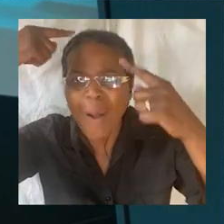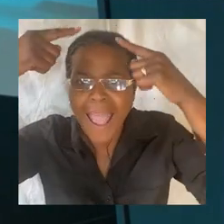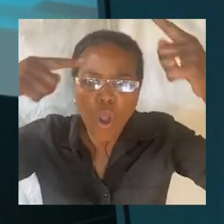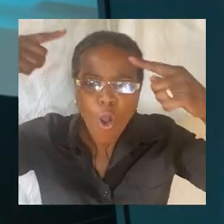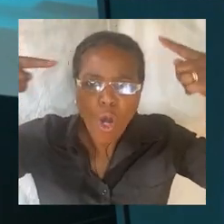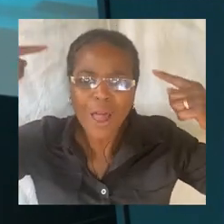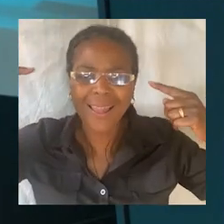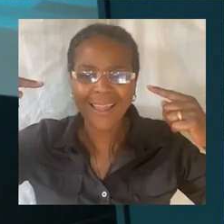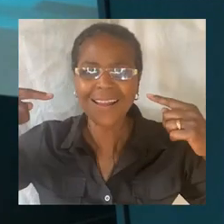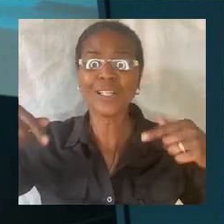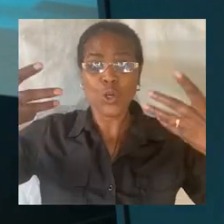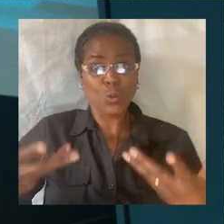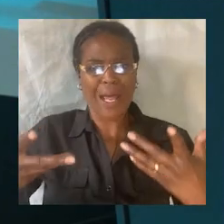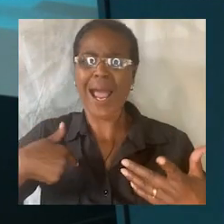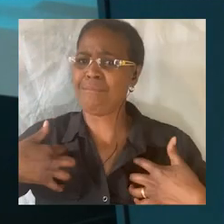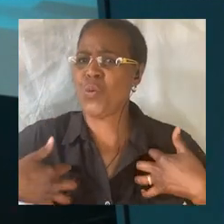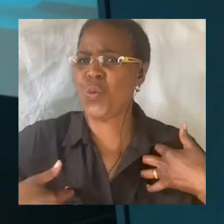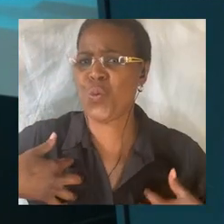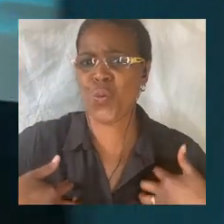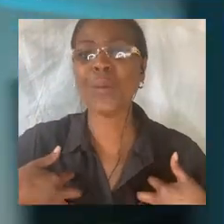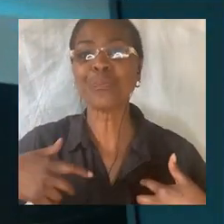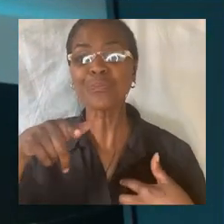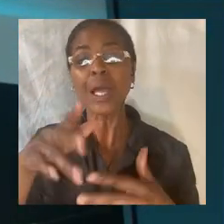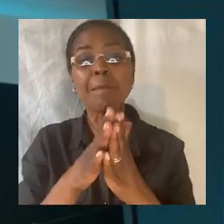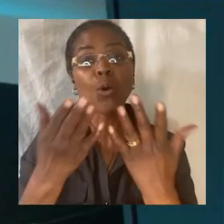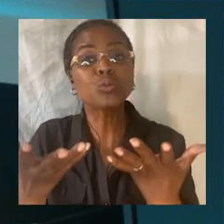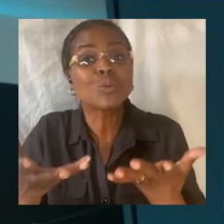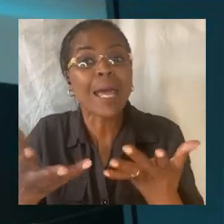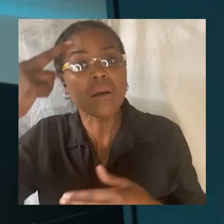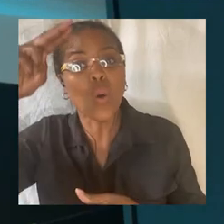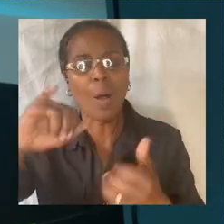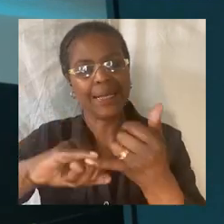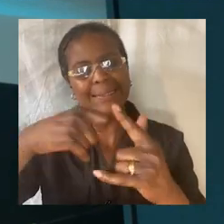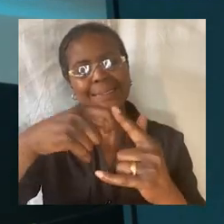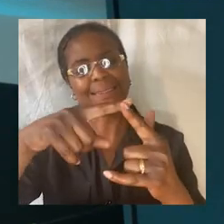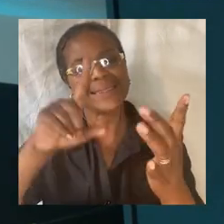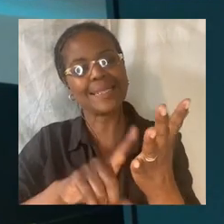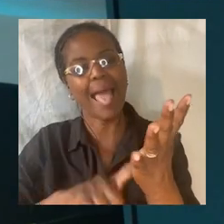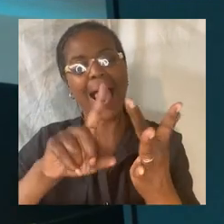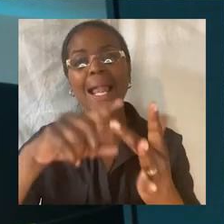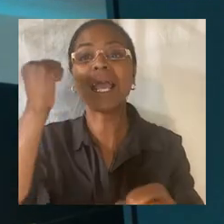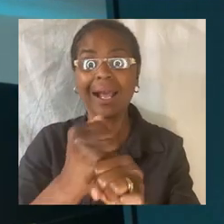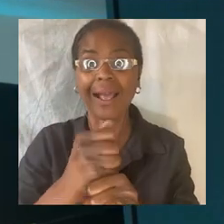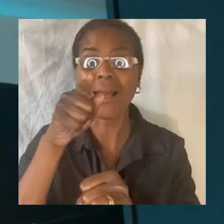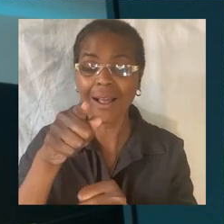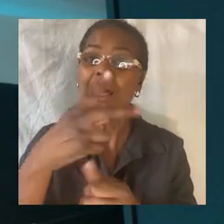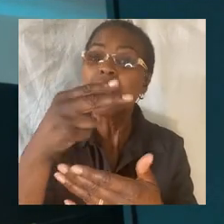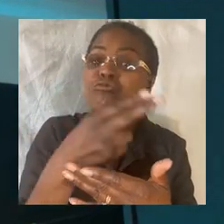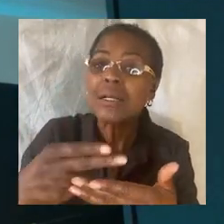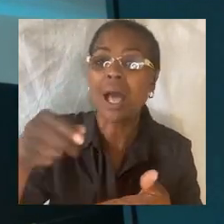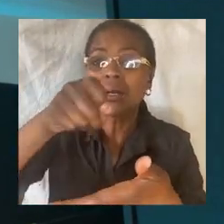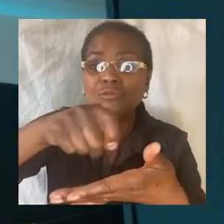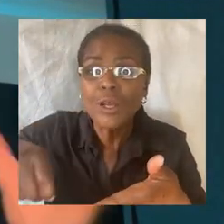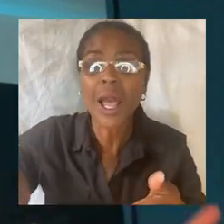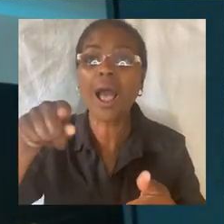and a big smile because I'm just so buzzing about this next event. Today we are celebrating 25 years of Skellig with author David Almond,